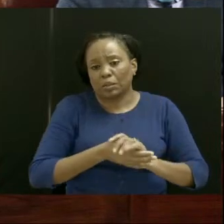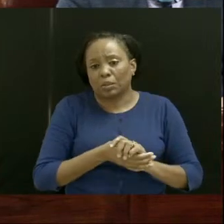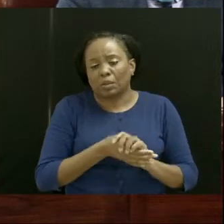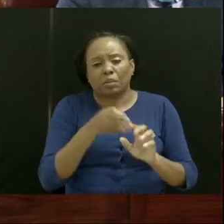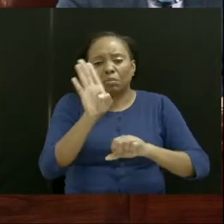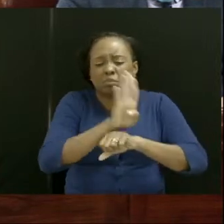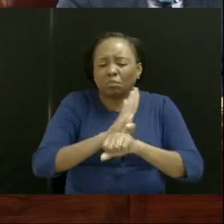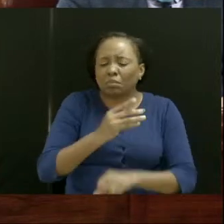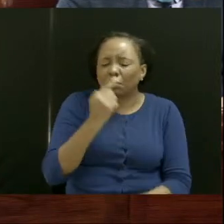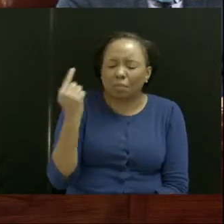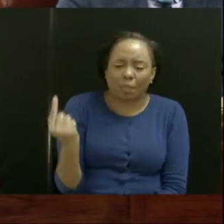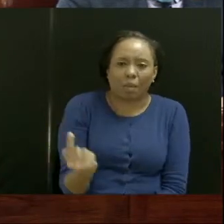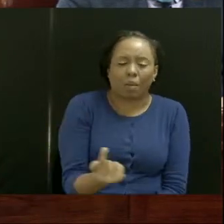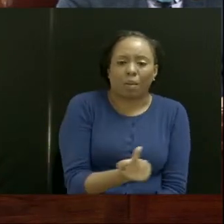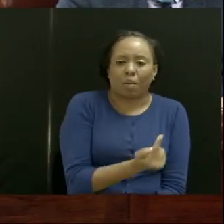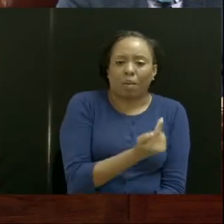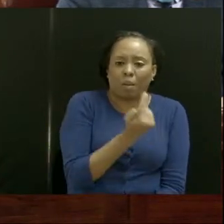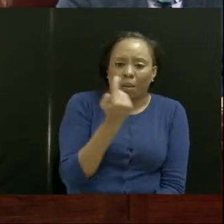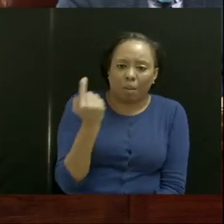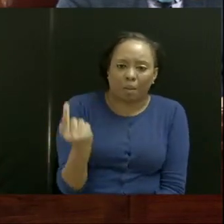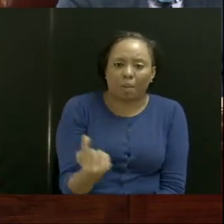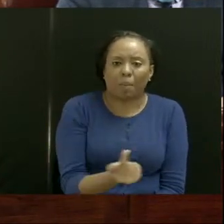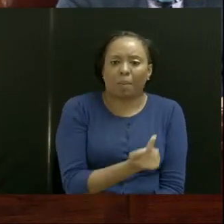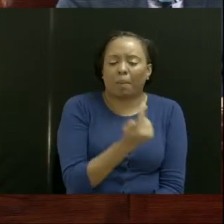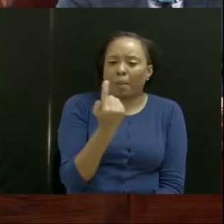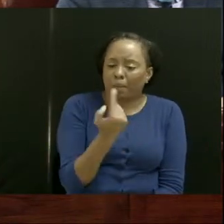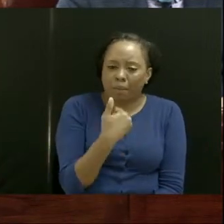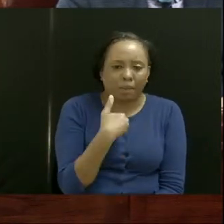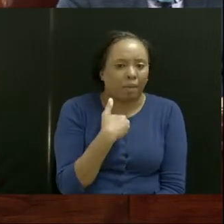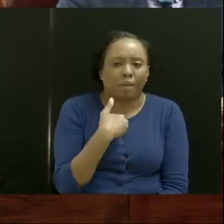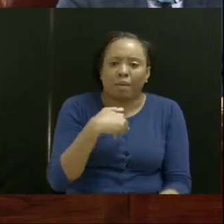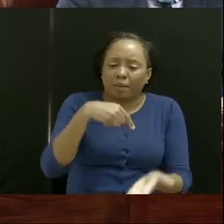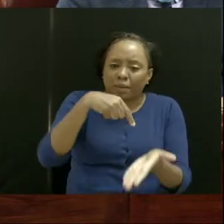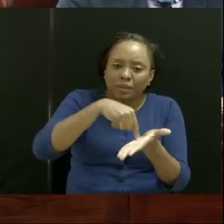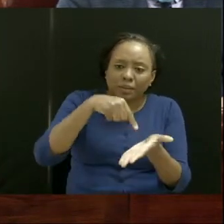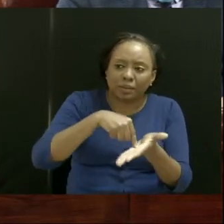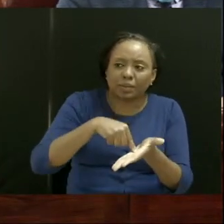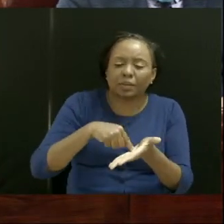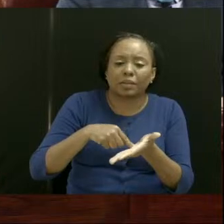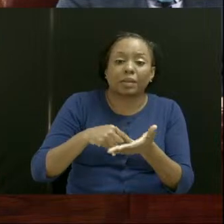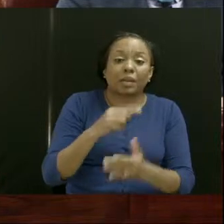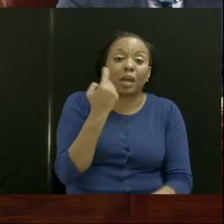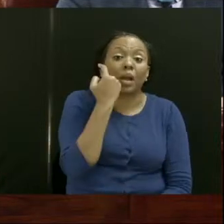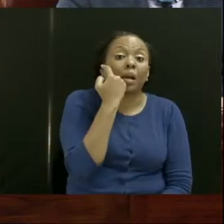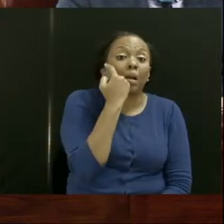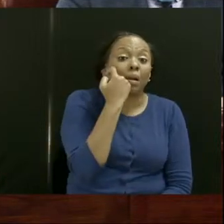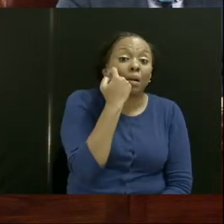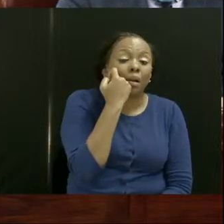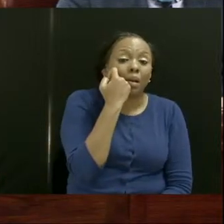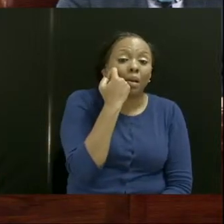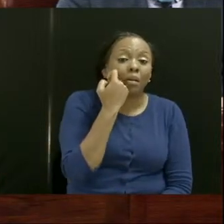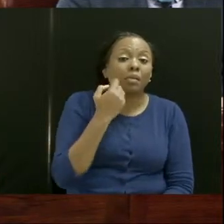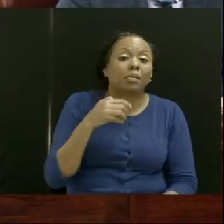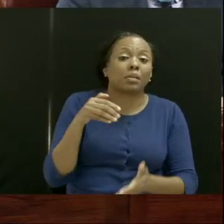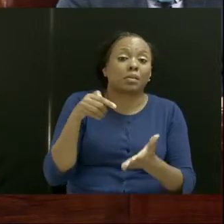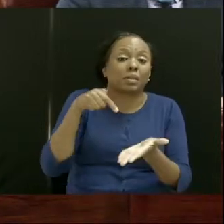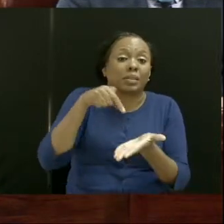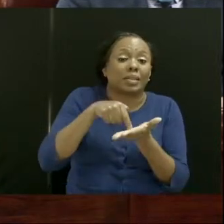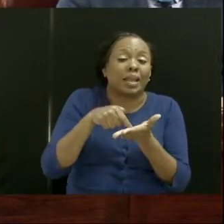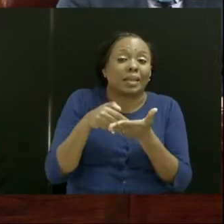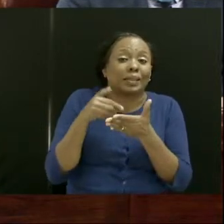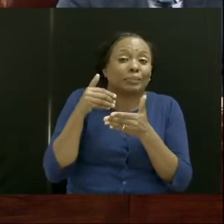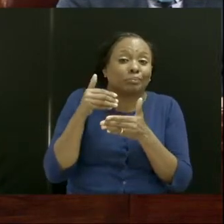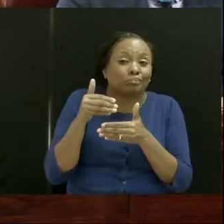always had a certain level of debt, and especially in more recent times. Under the